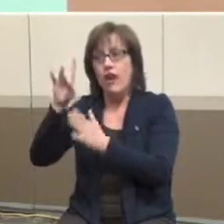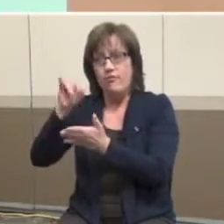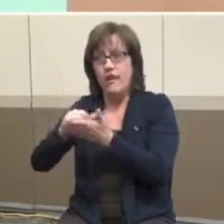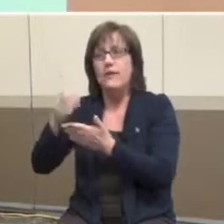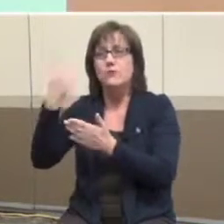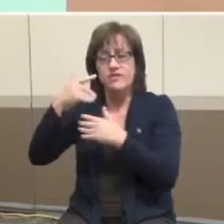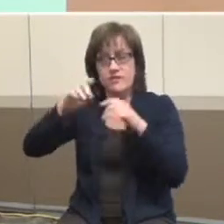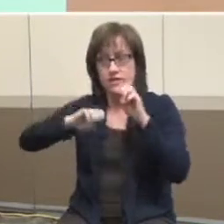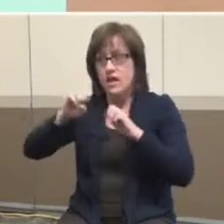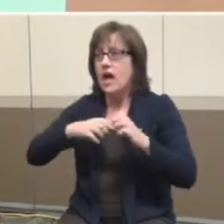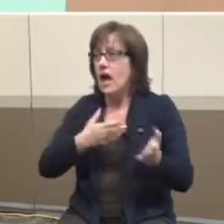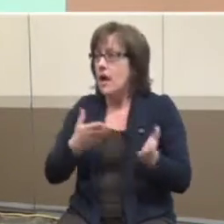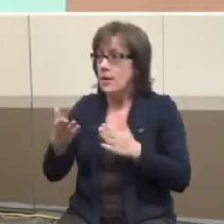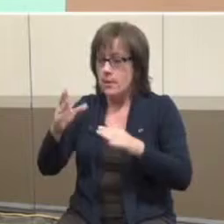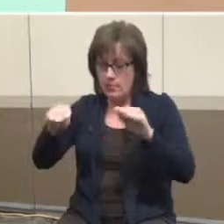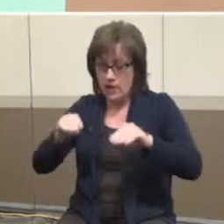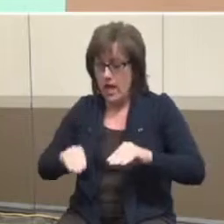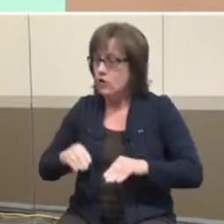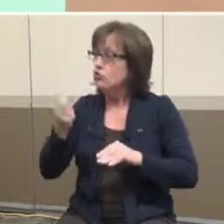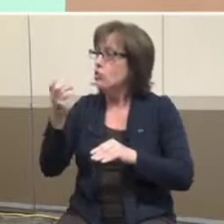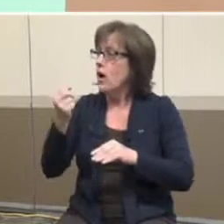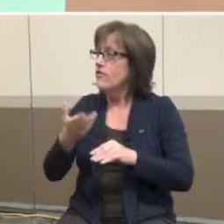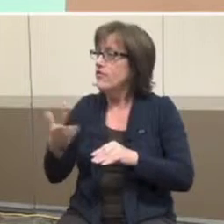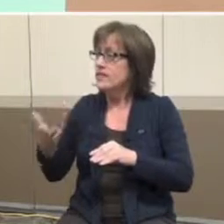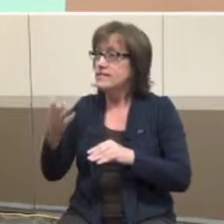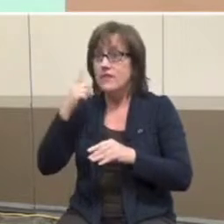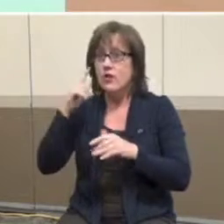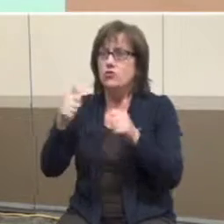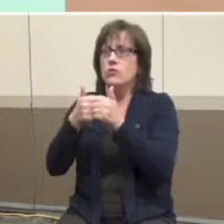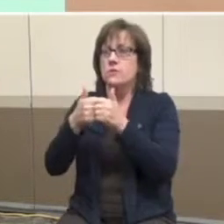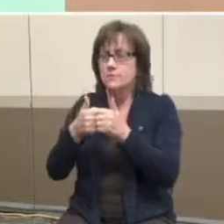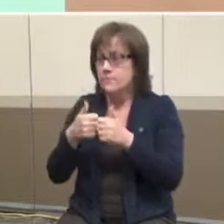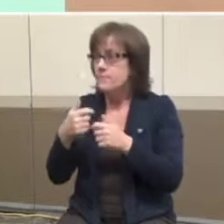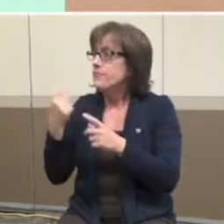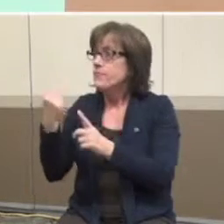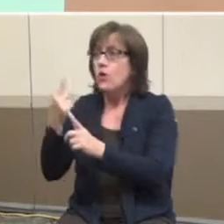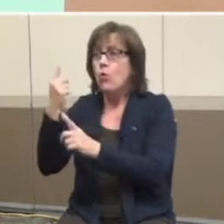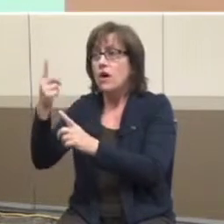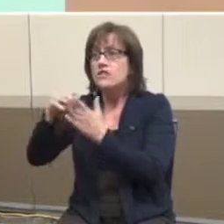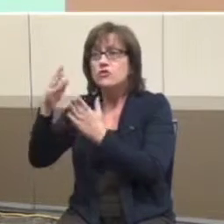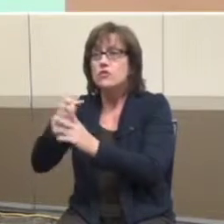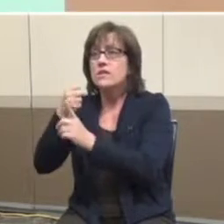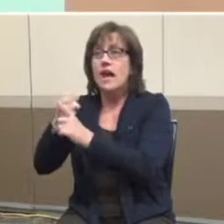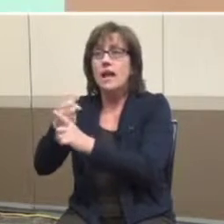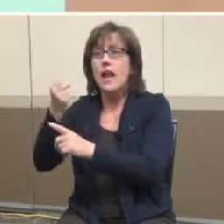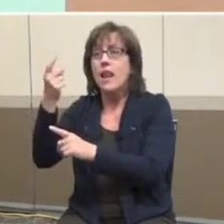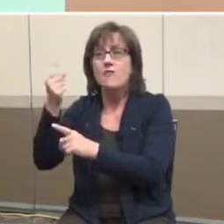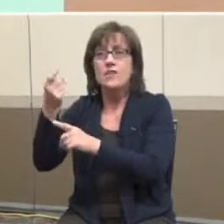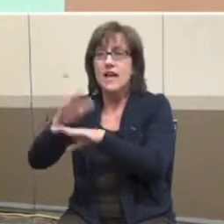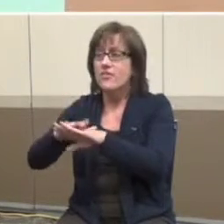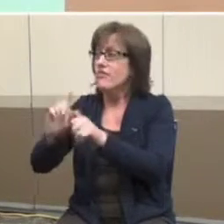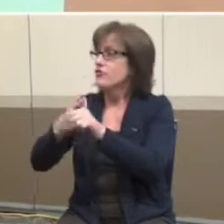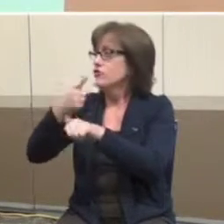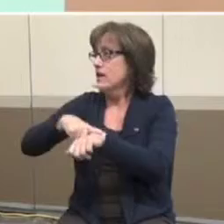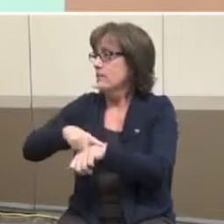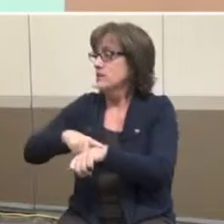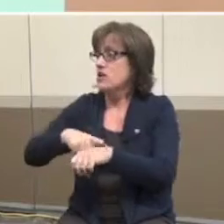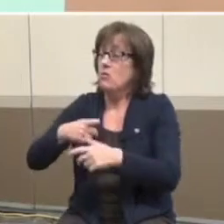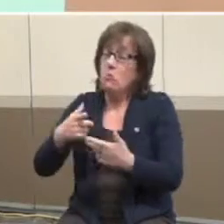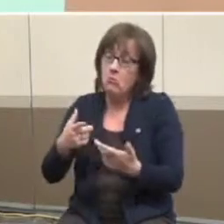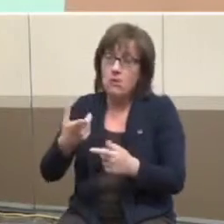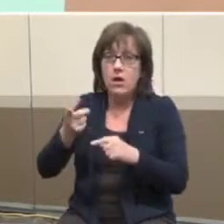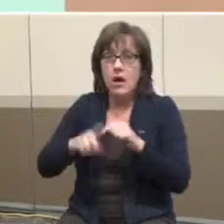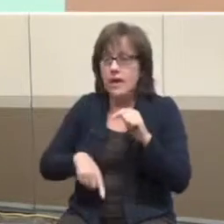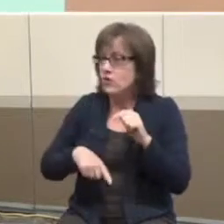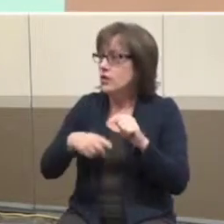items thinking that was going to be challenging. For some of the students it was. I had someone hit 11 on the first time. So I felt like I couldn't really post-test with